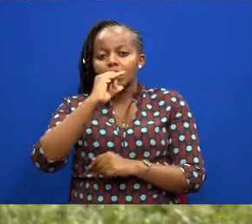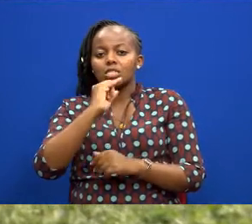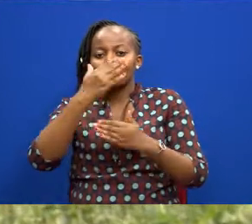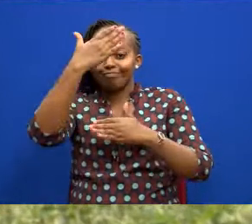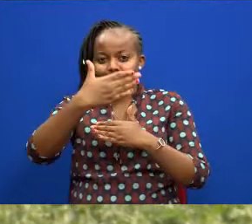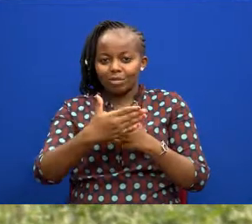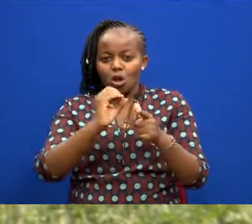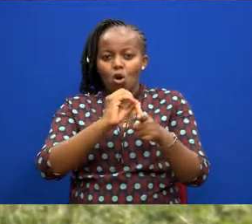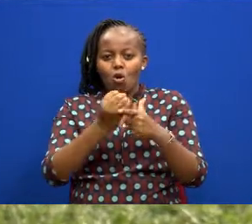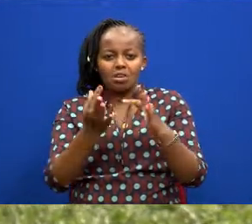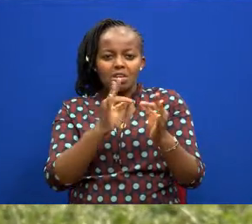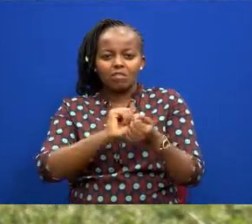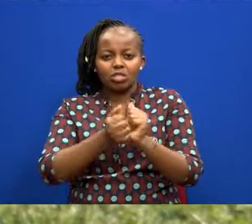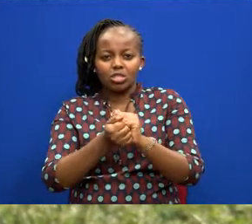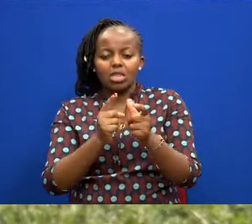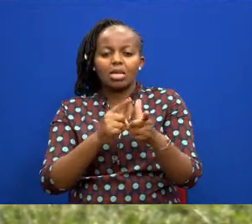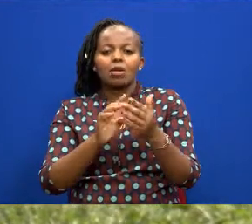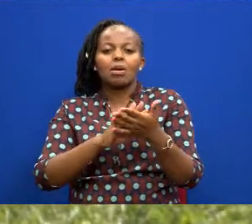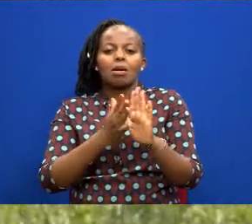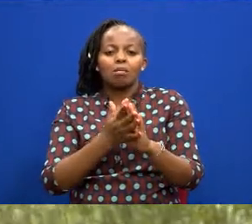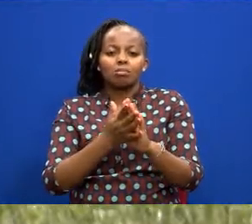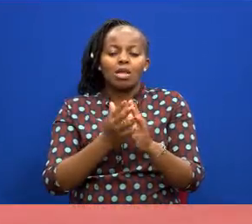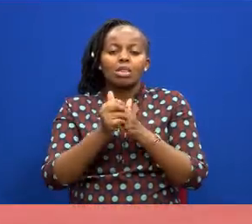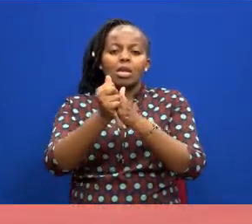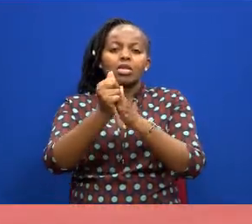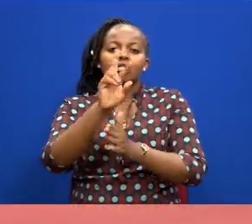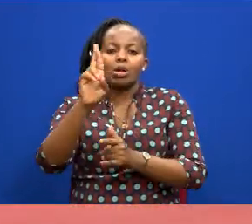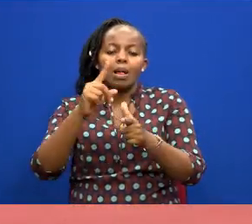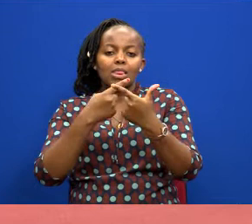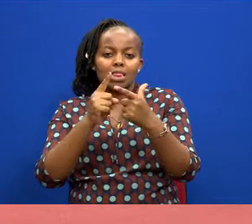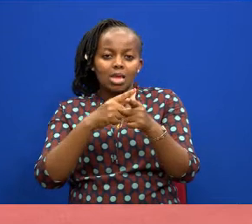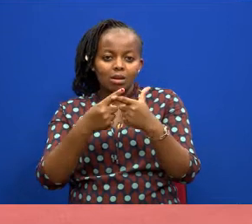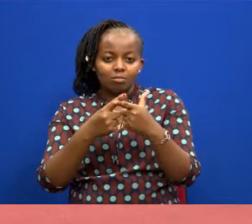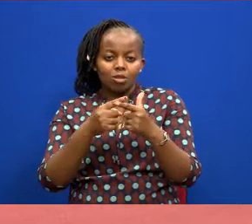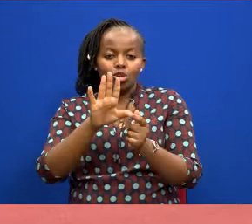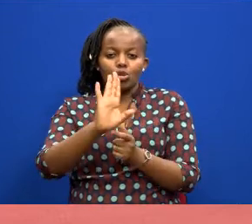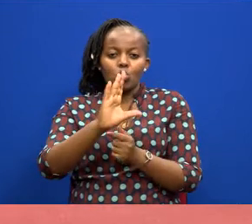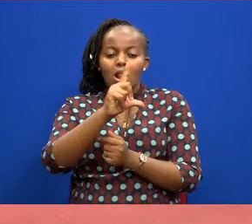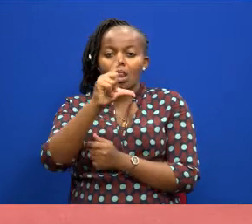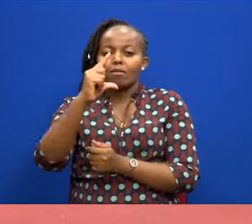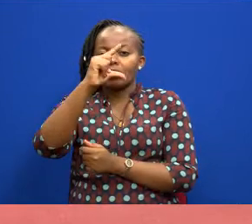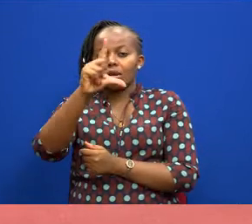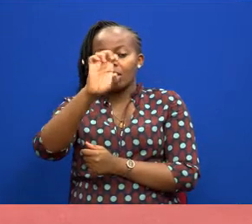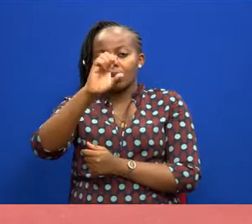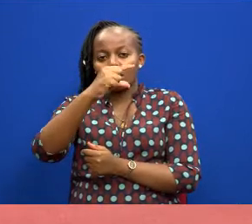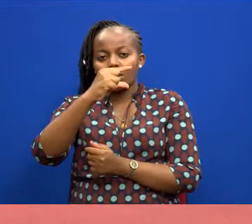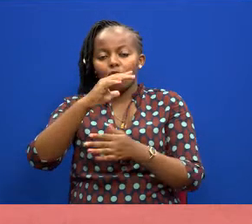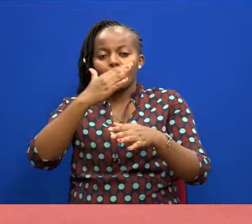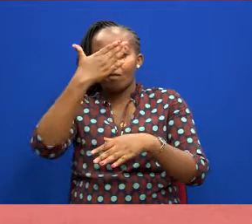other side, it changes as well. So you're going to sprint 3 times,